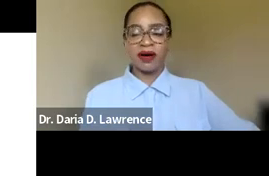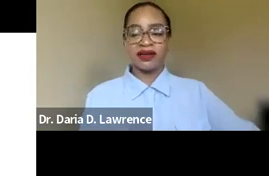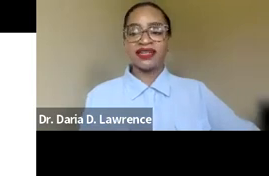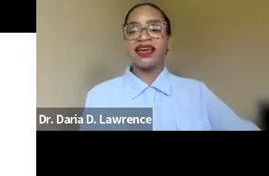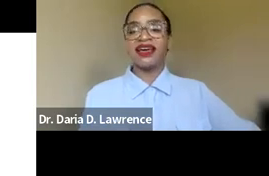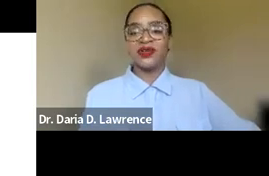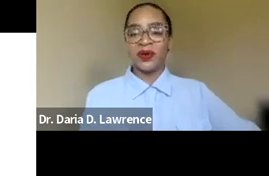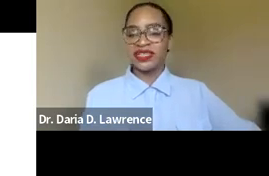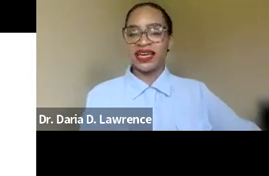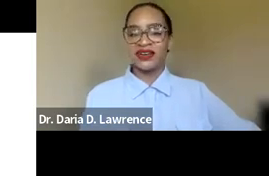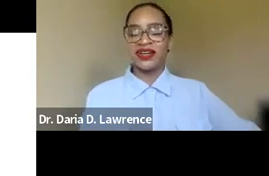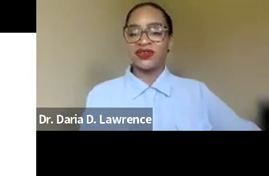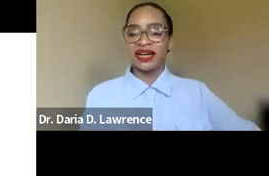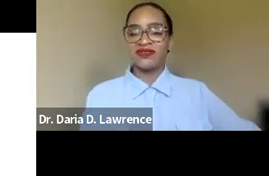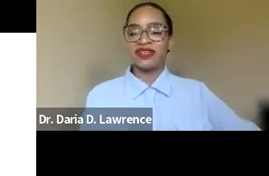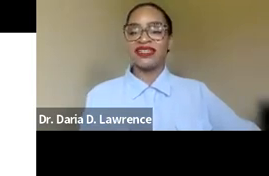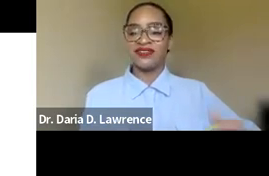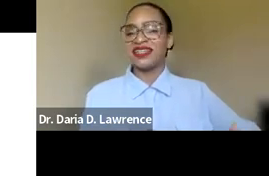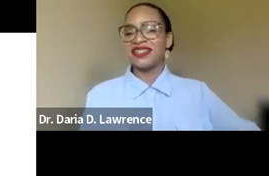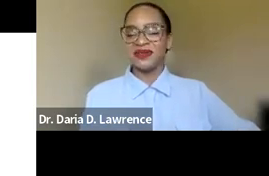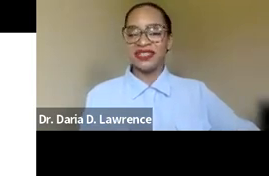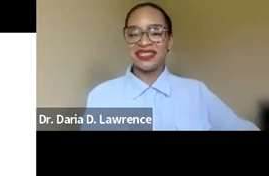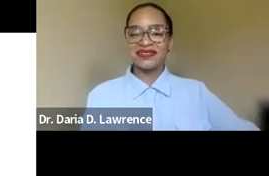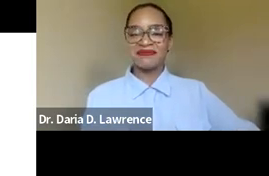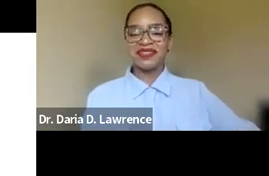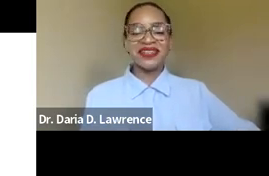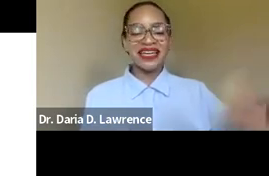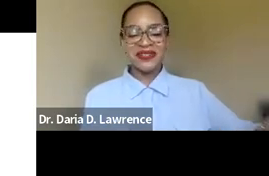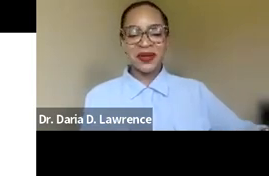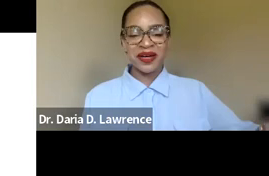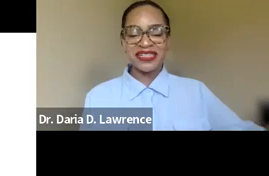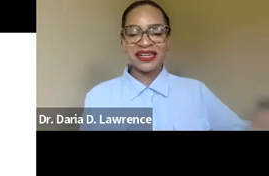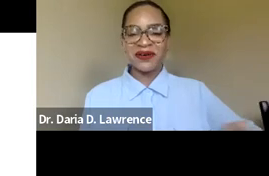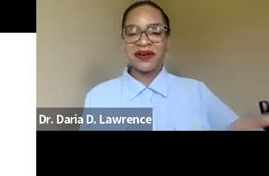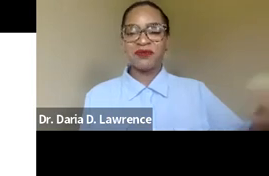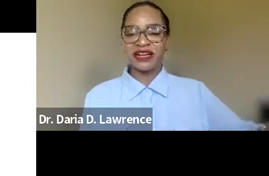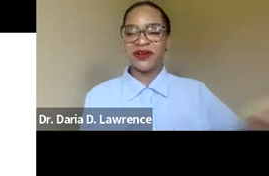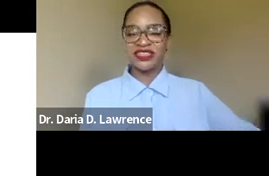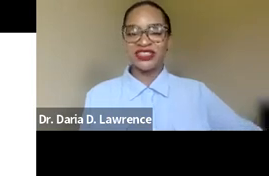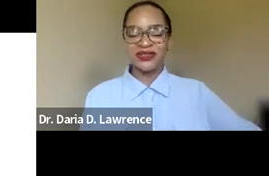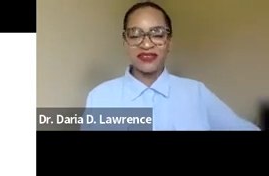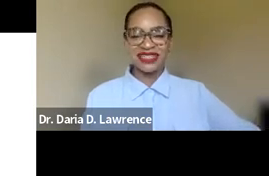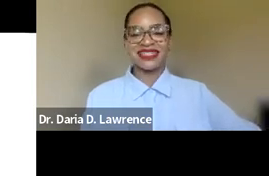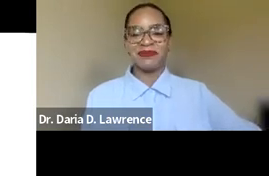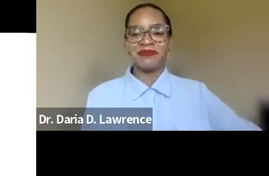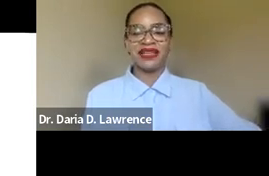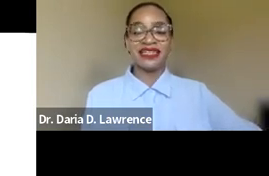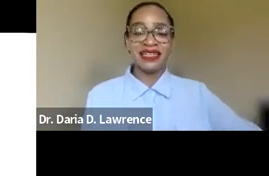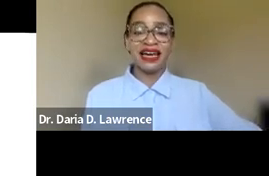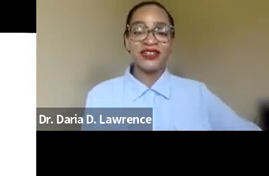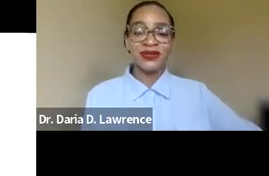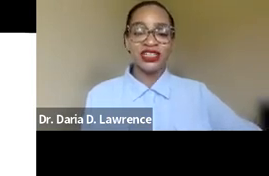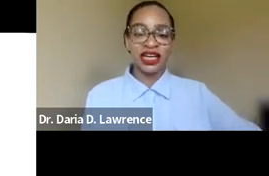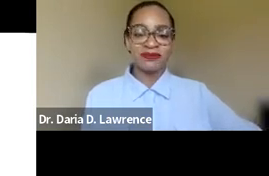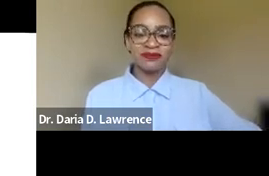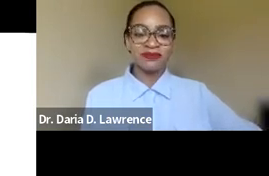an open mind and to work together interactively to find solutions. So thank you so much, and I welcome whatever questions you have at this time. I see that